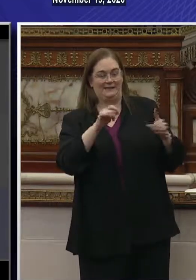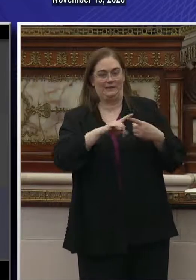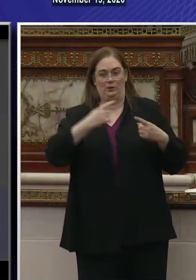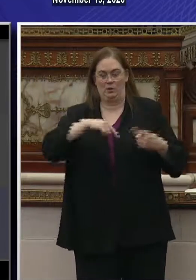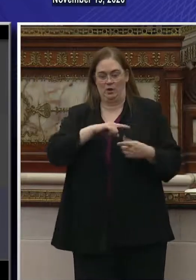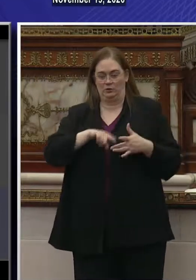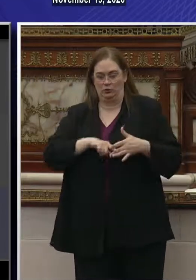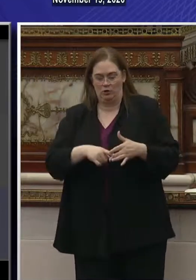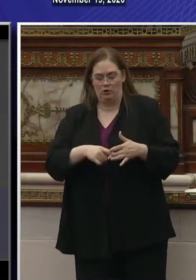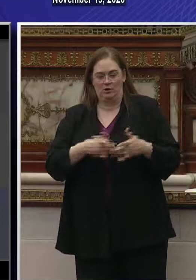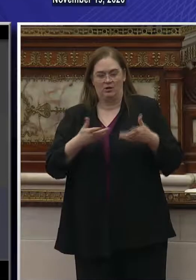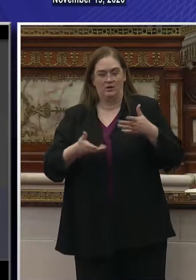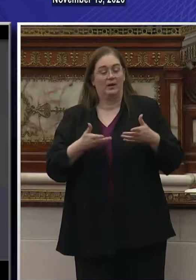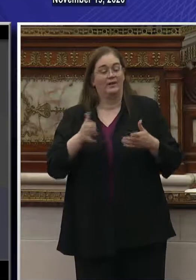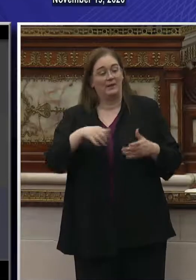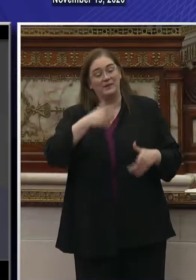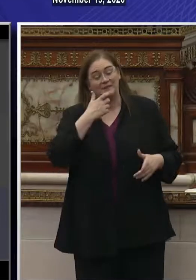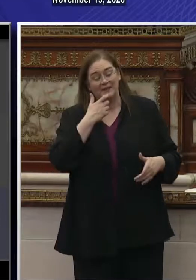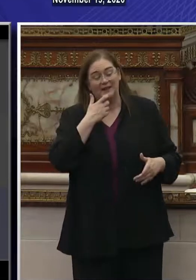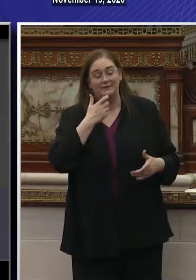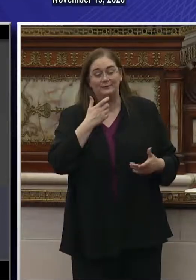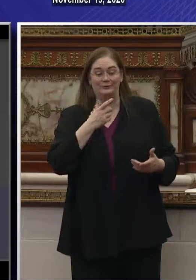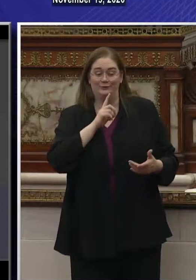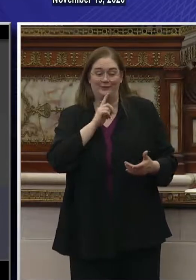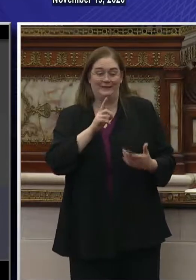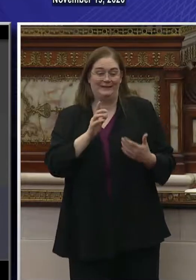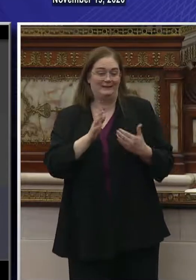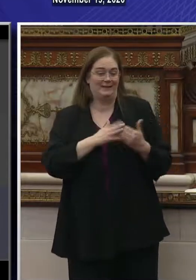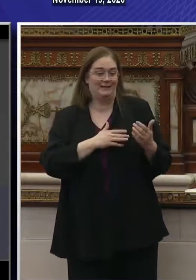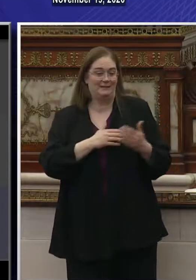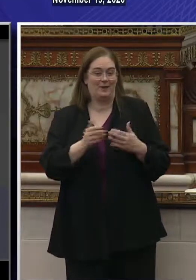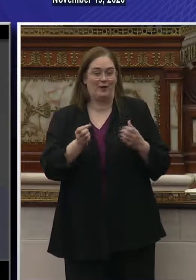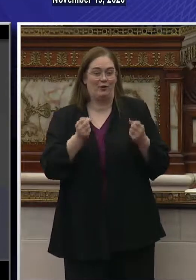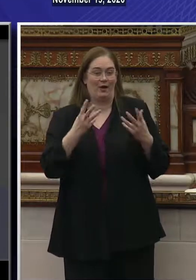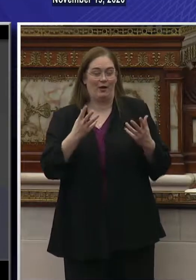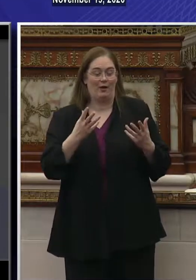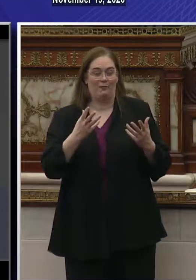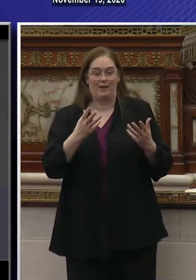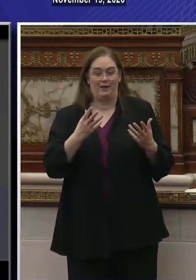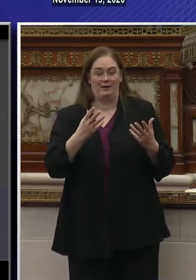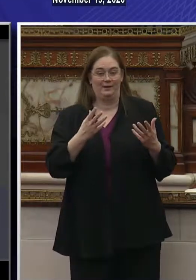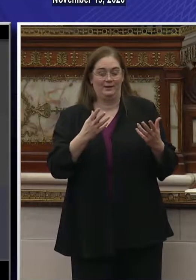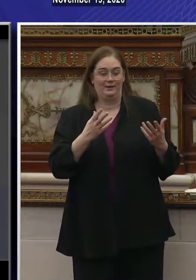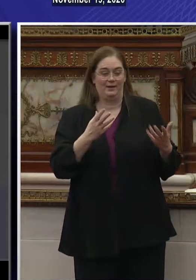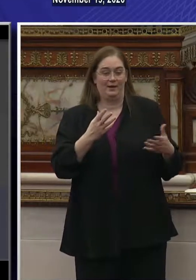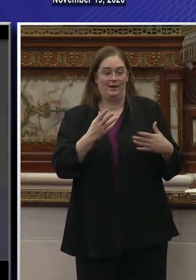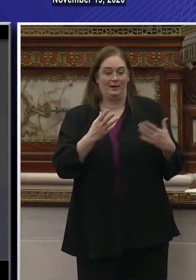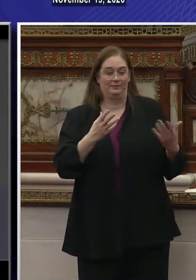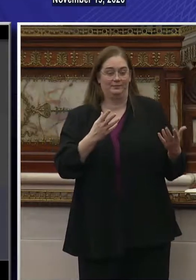being said, I guess it really doesn't matter how many pharmaceuticals,